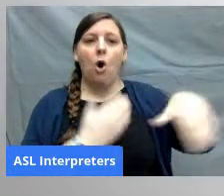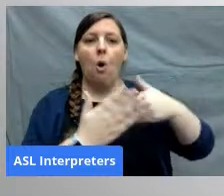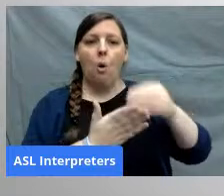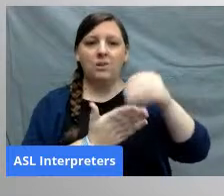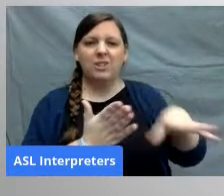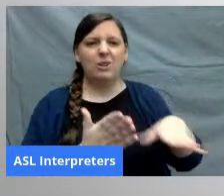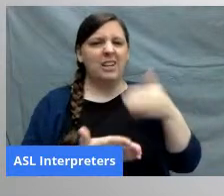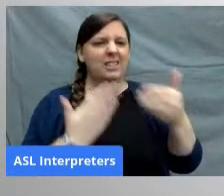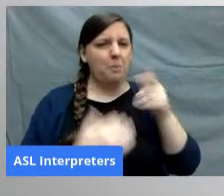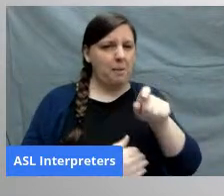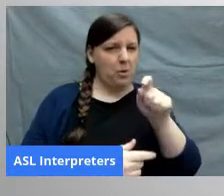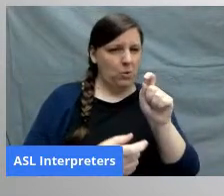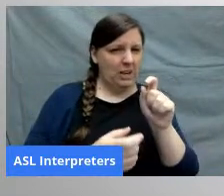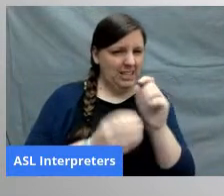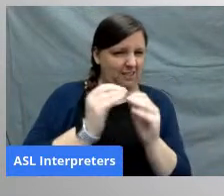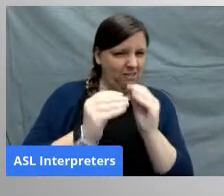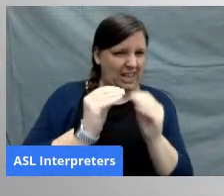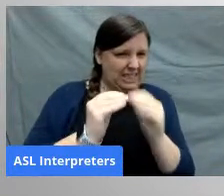the conferences